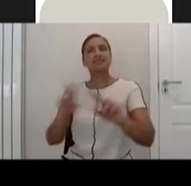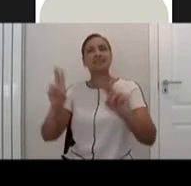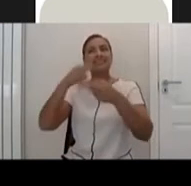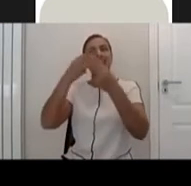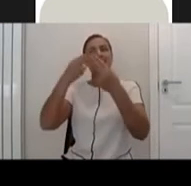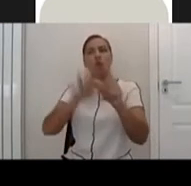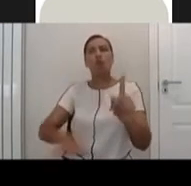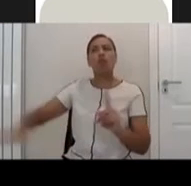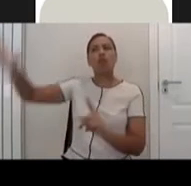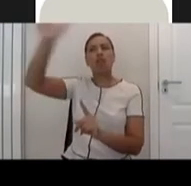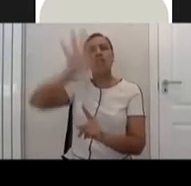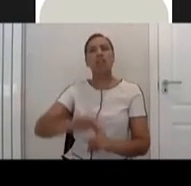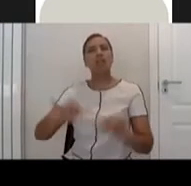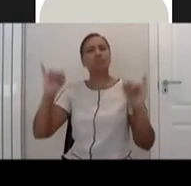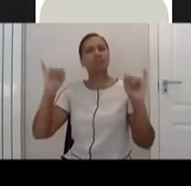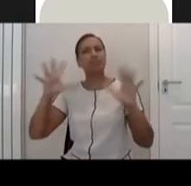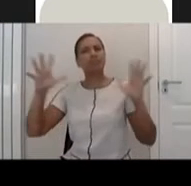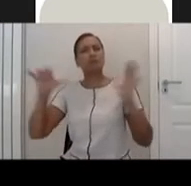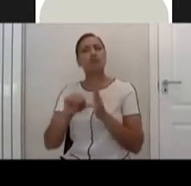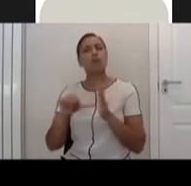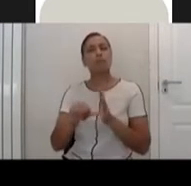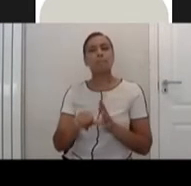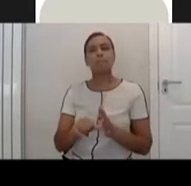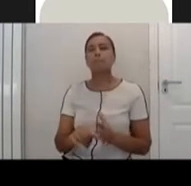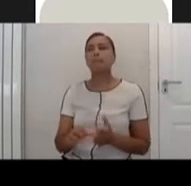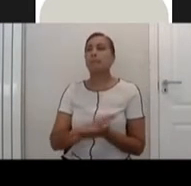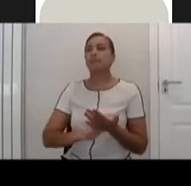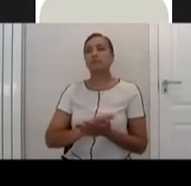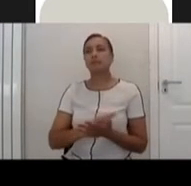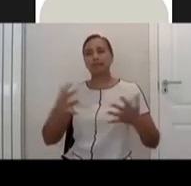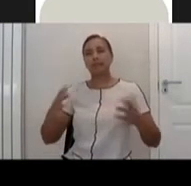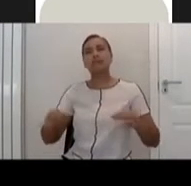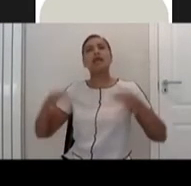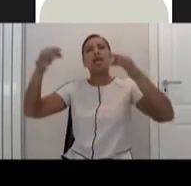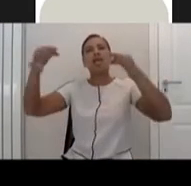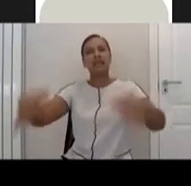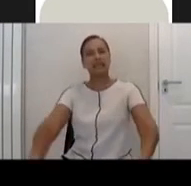internationally, and it resulted in a delay in